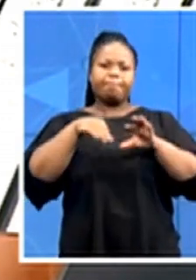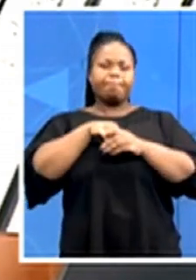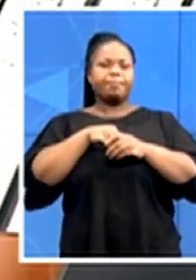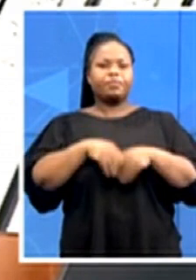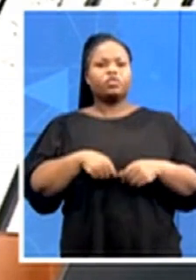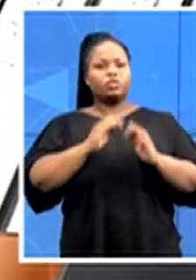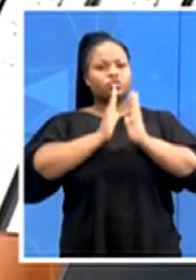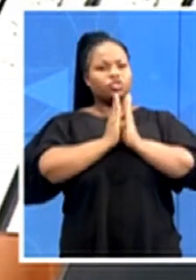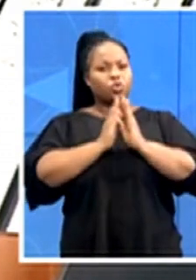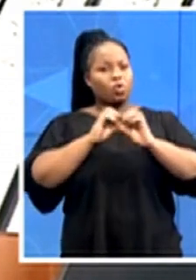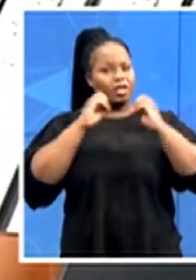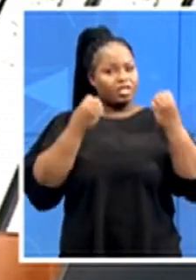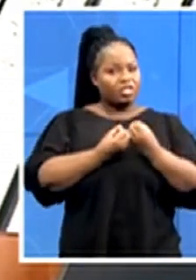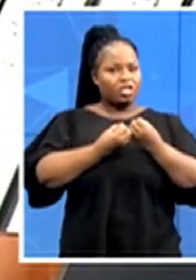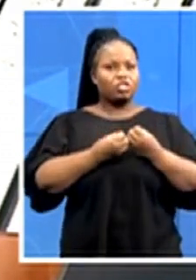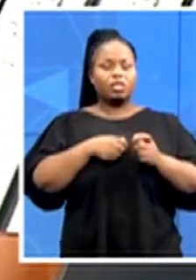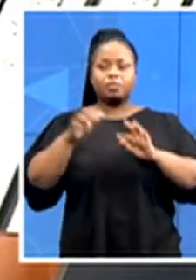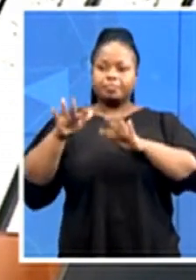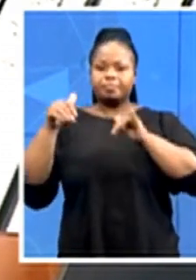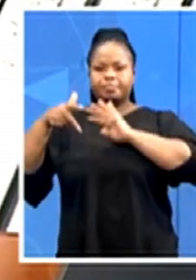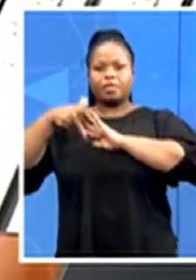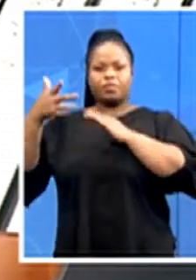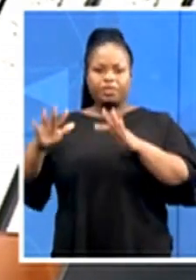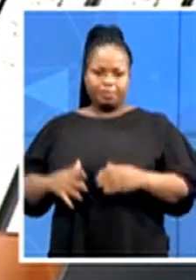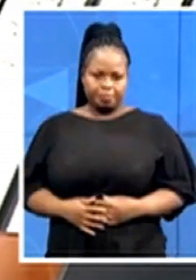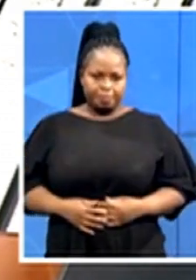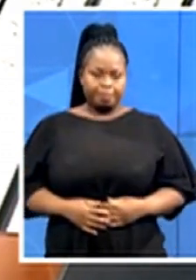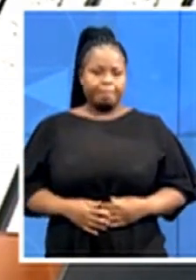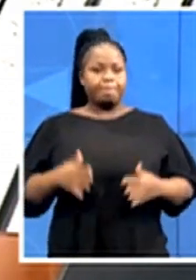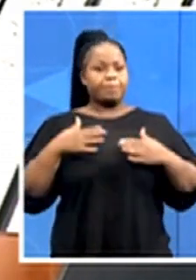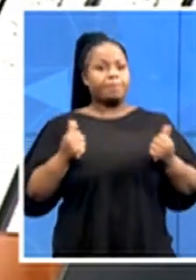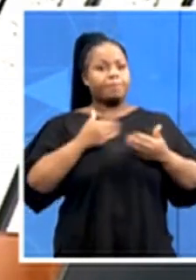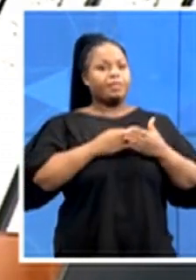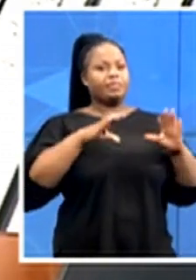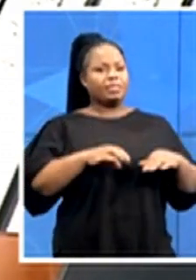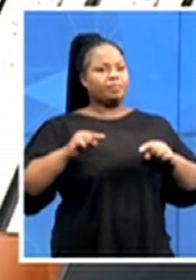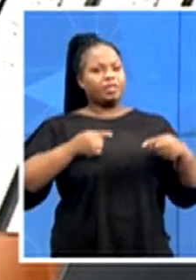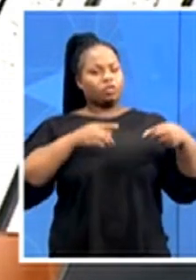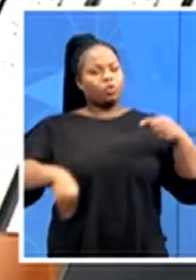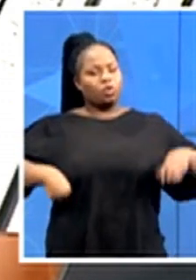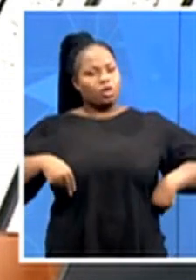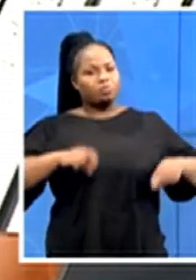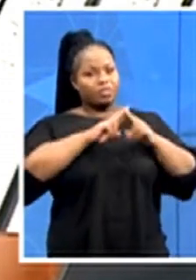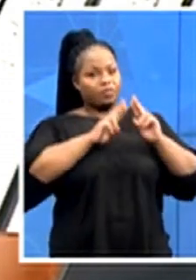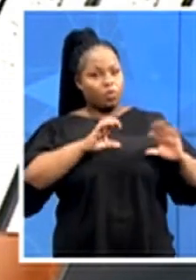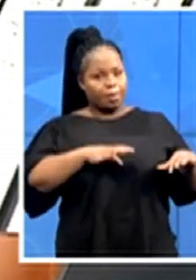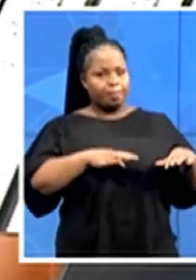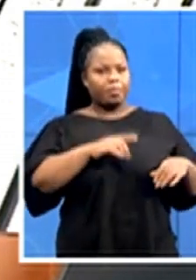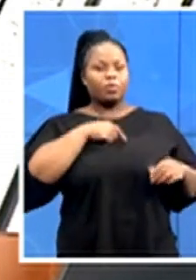Cabinet. The Health Sector Anti-Corruption Forum, which was launched in